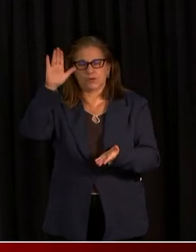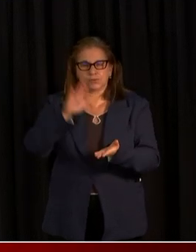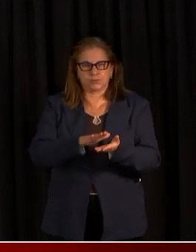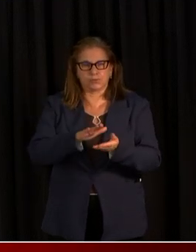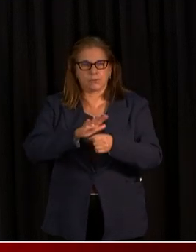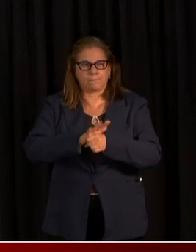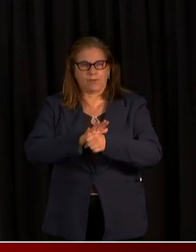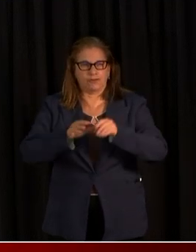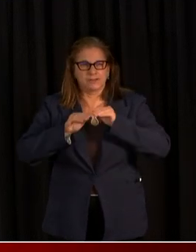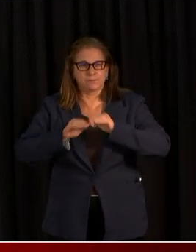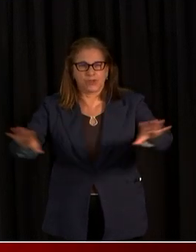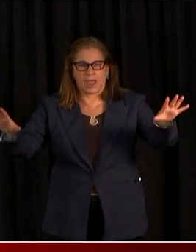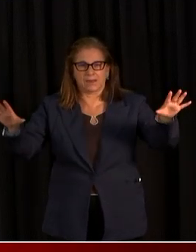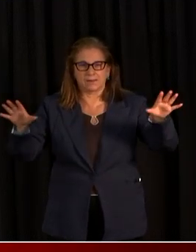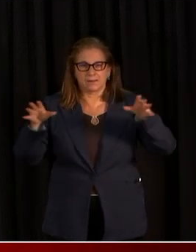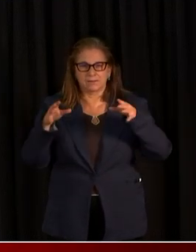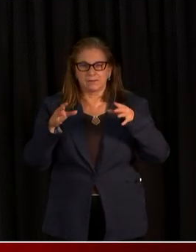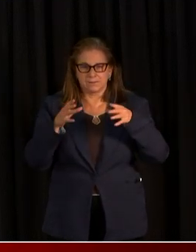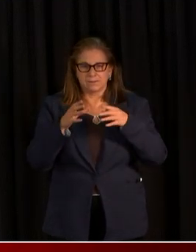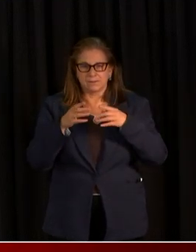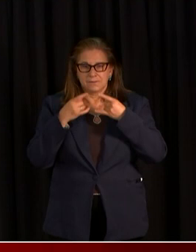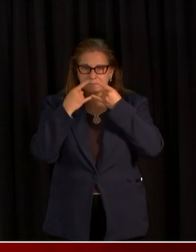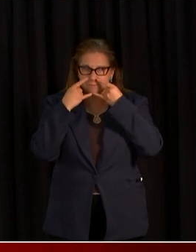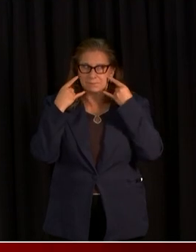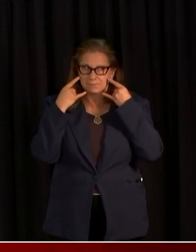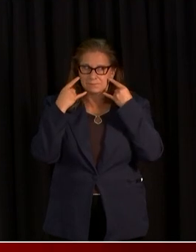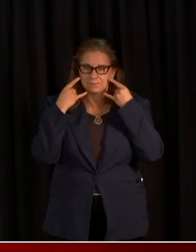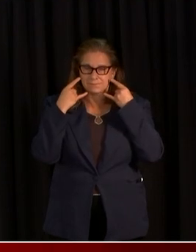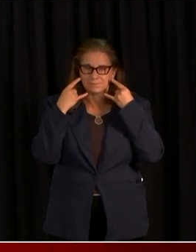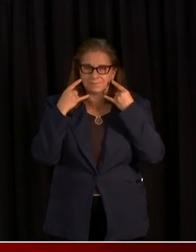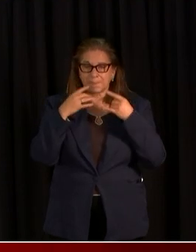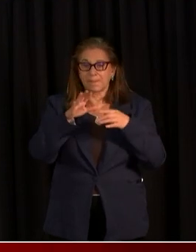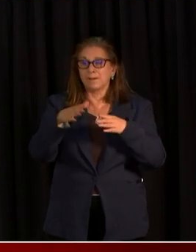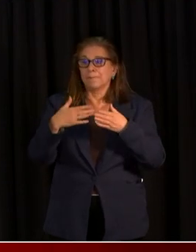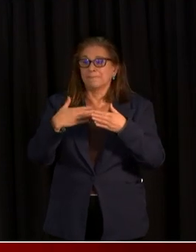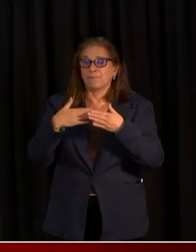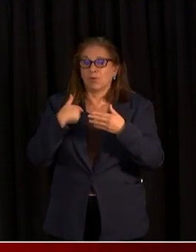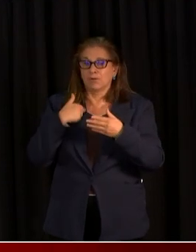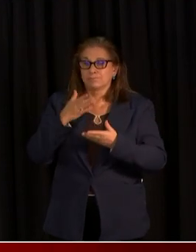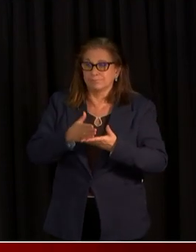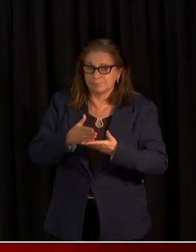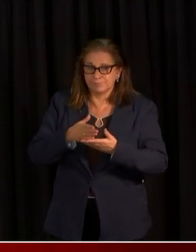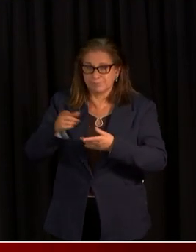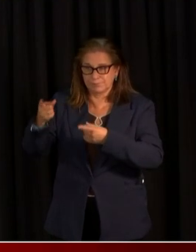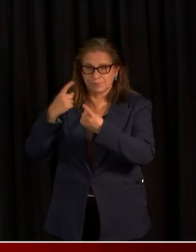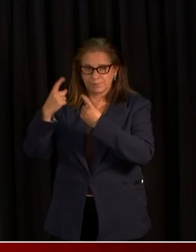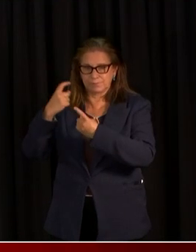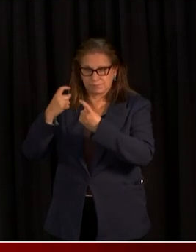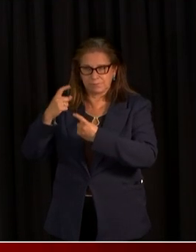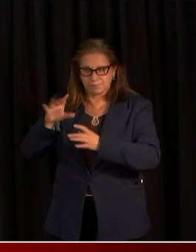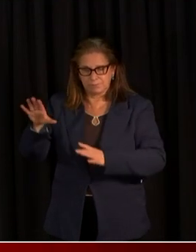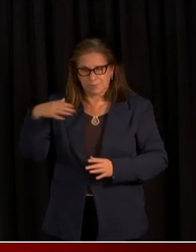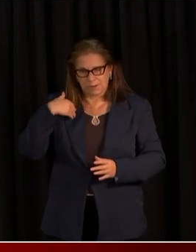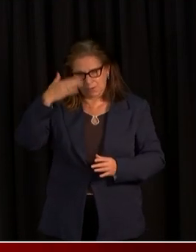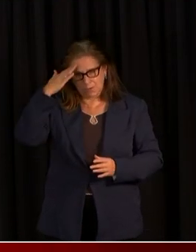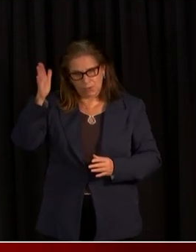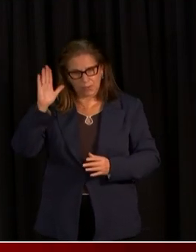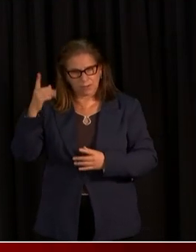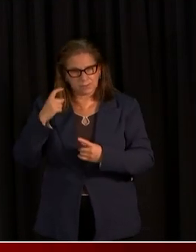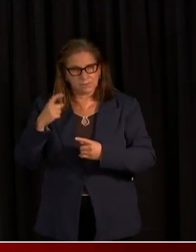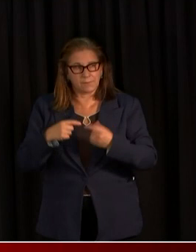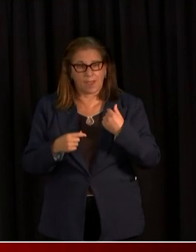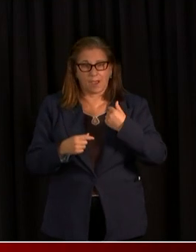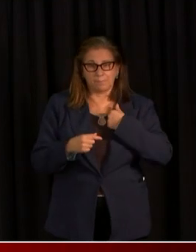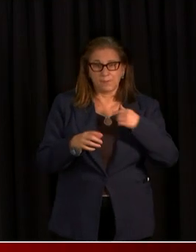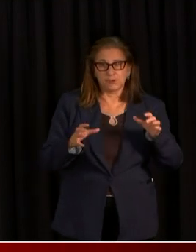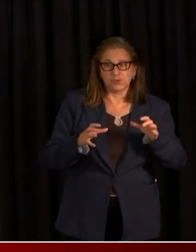So before we take questions, I want to remind everyone why we need to do everything we can to stop